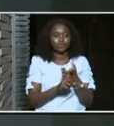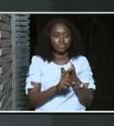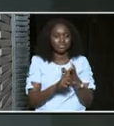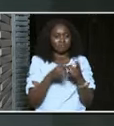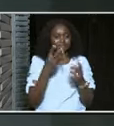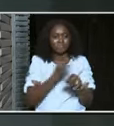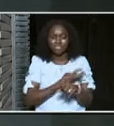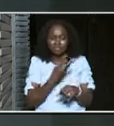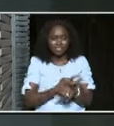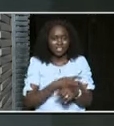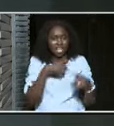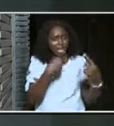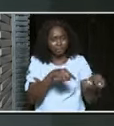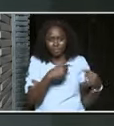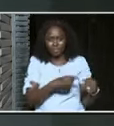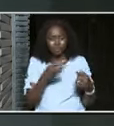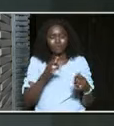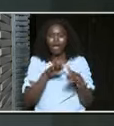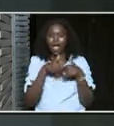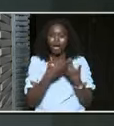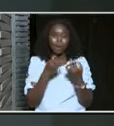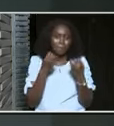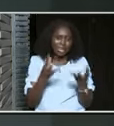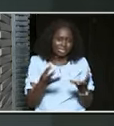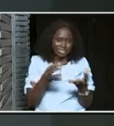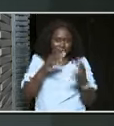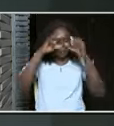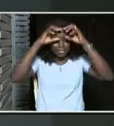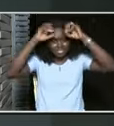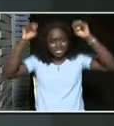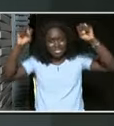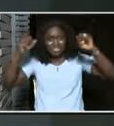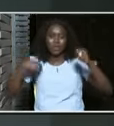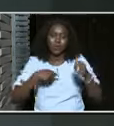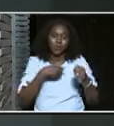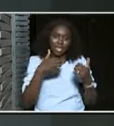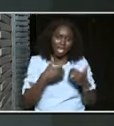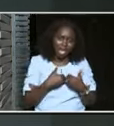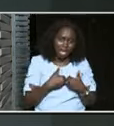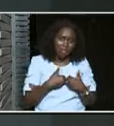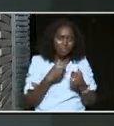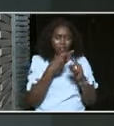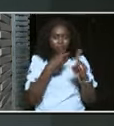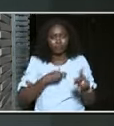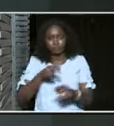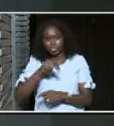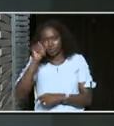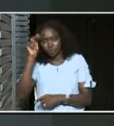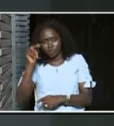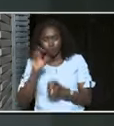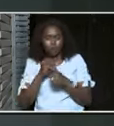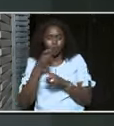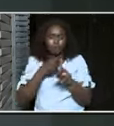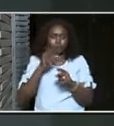arithmetic and argument of how many presidents we have from the North or from